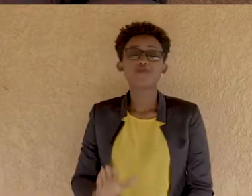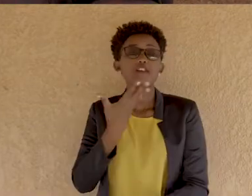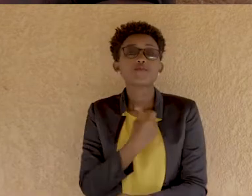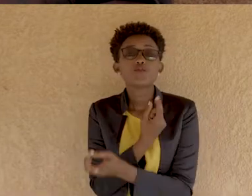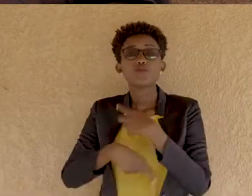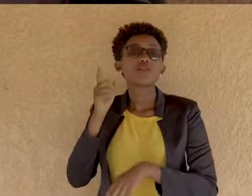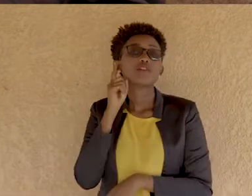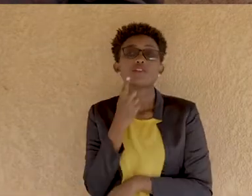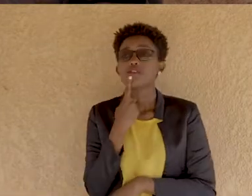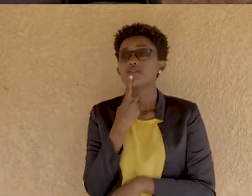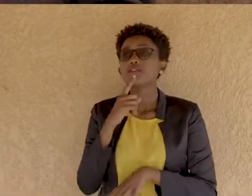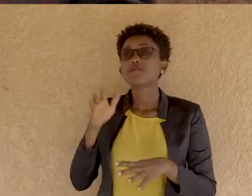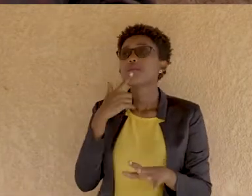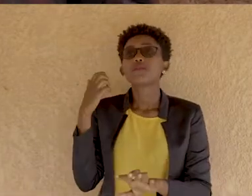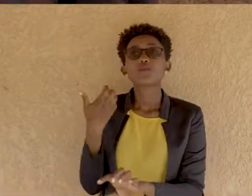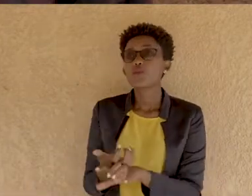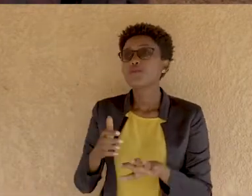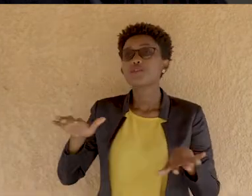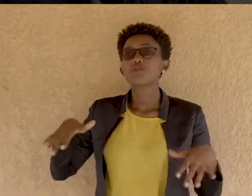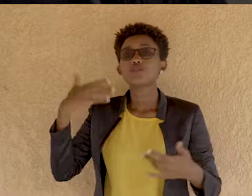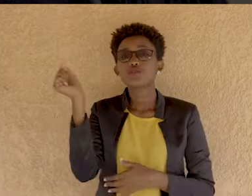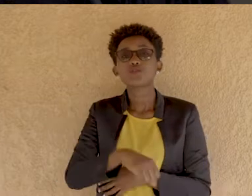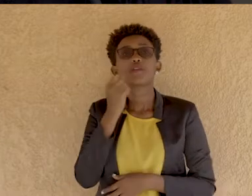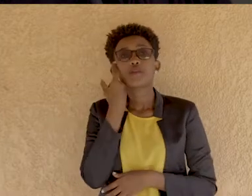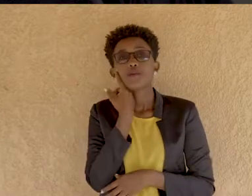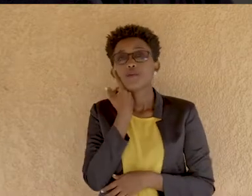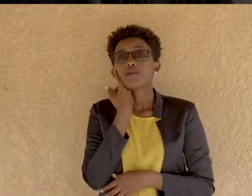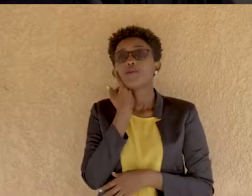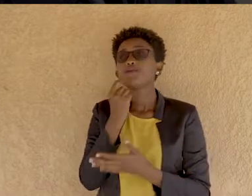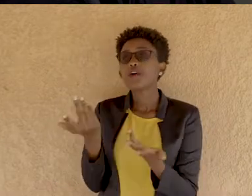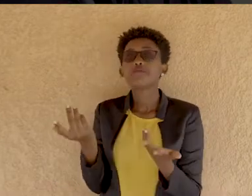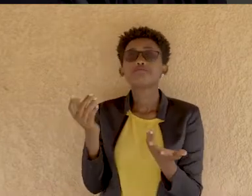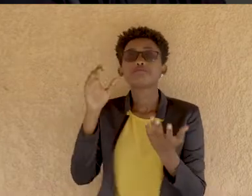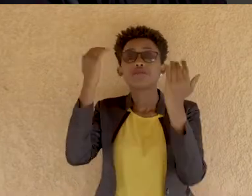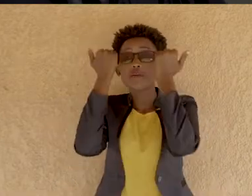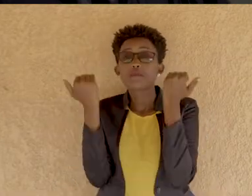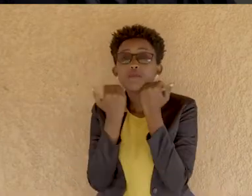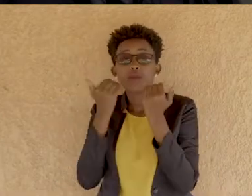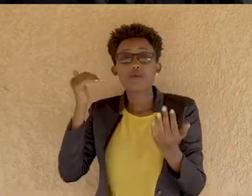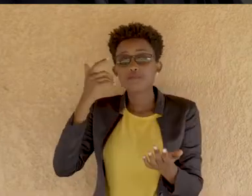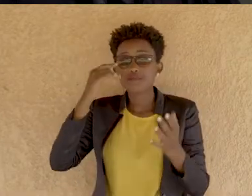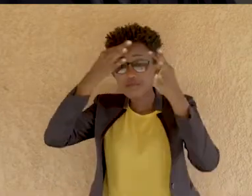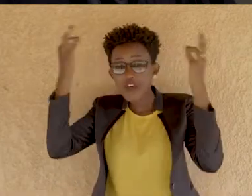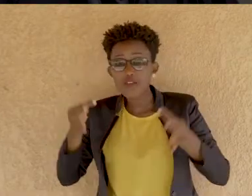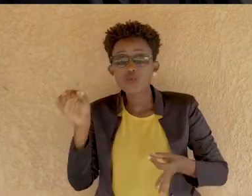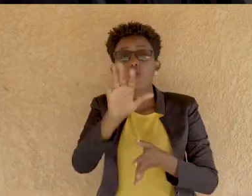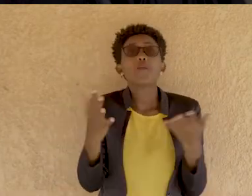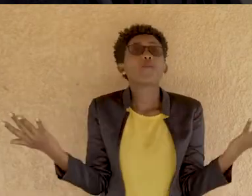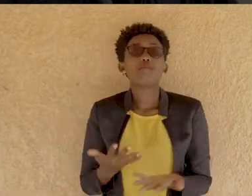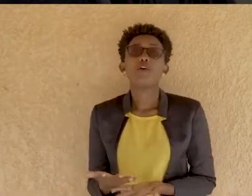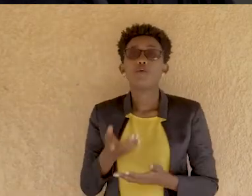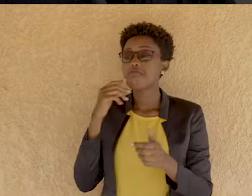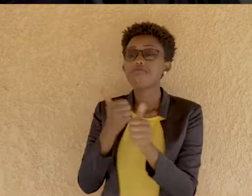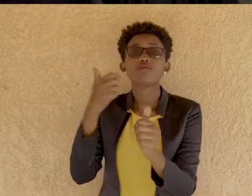and speech impairment, so it was difficult to see what the court based their decision on when he couldn't defend himself or understand